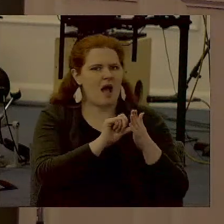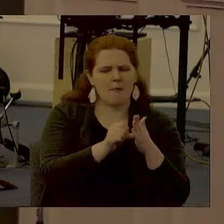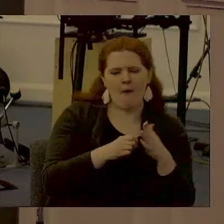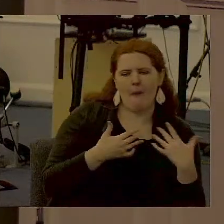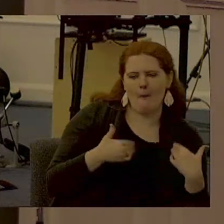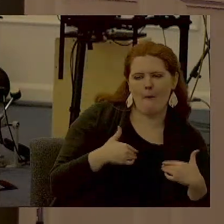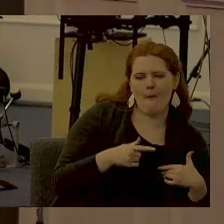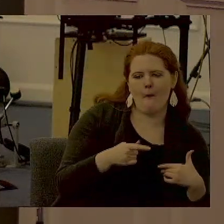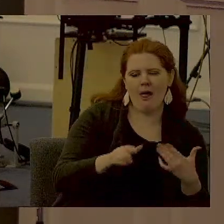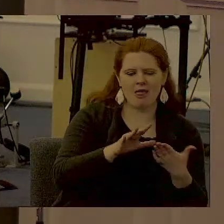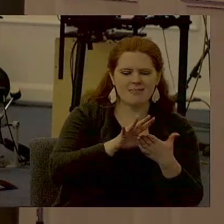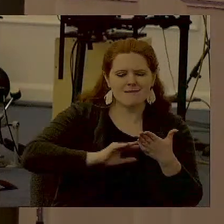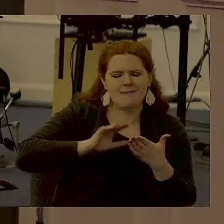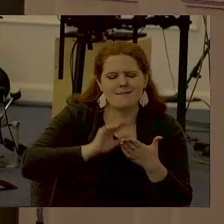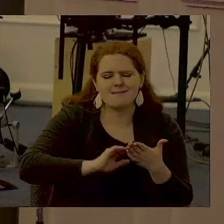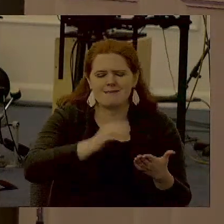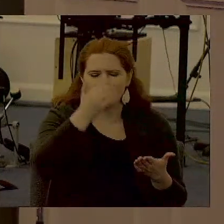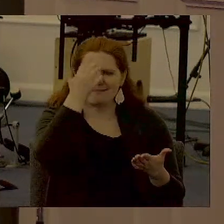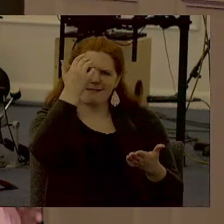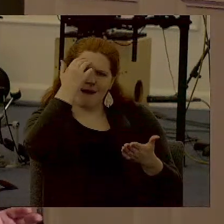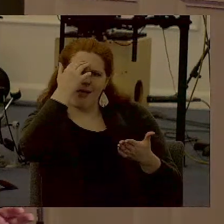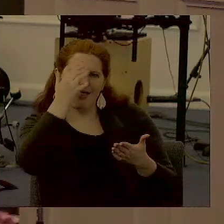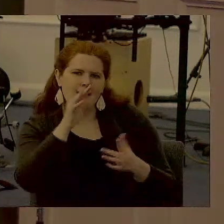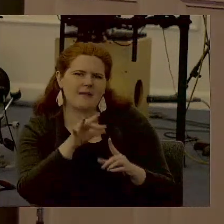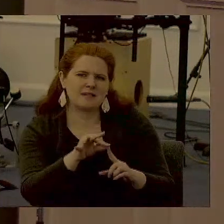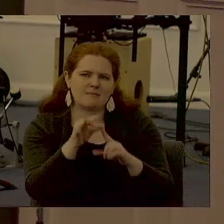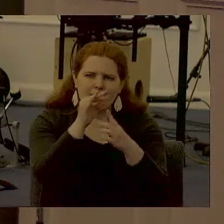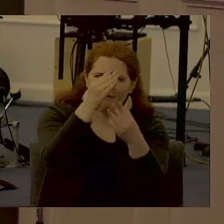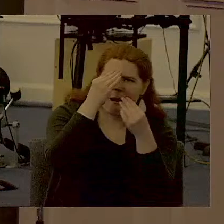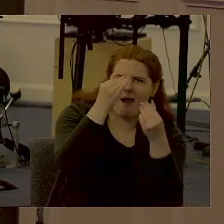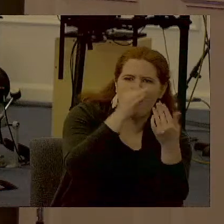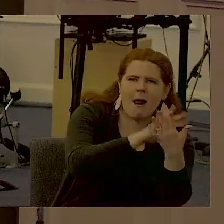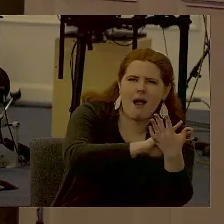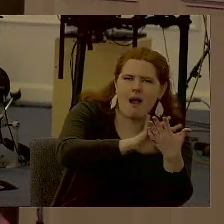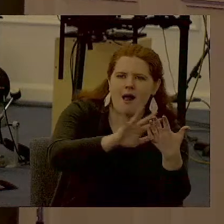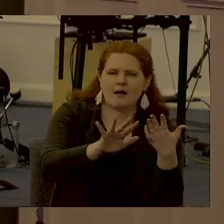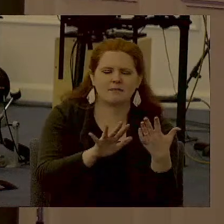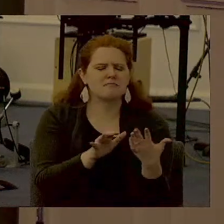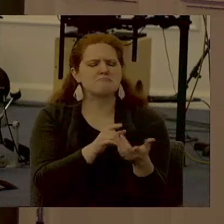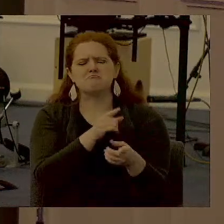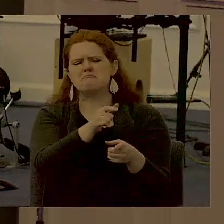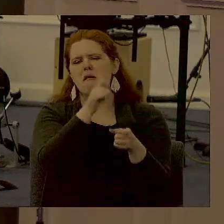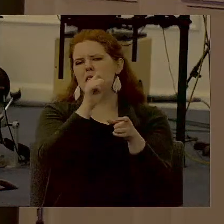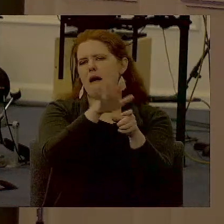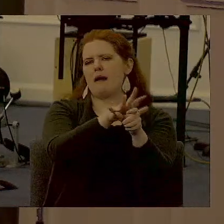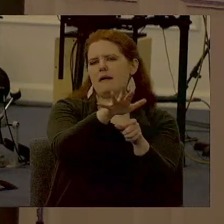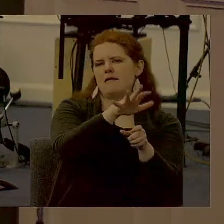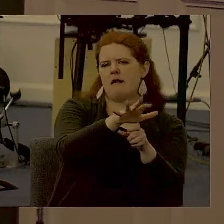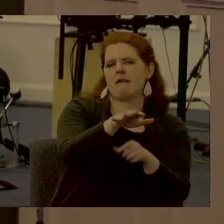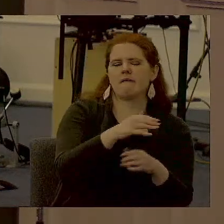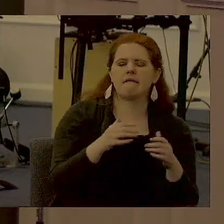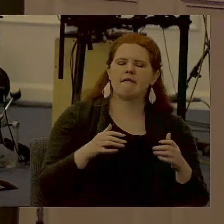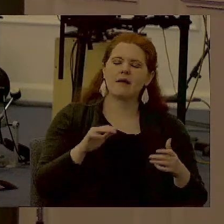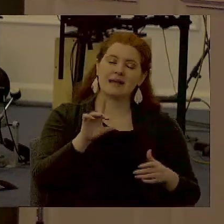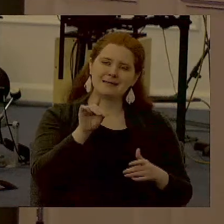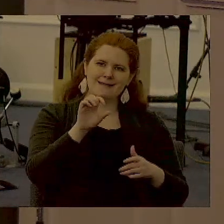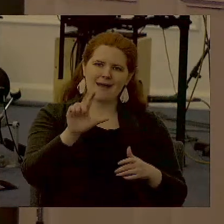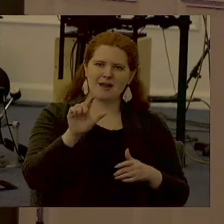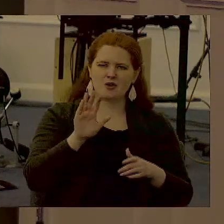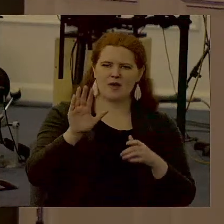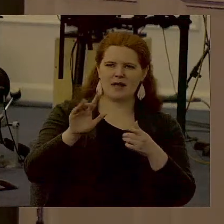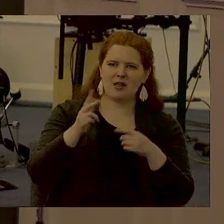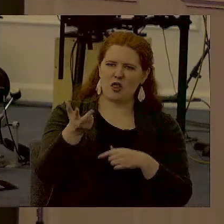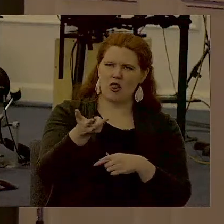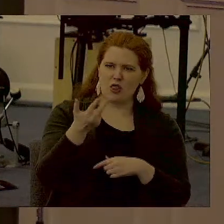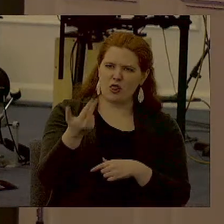king with learning and knowledge and special information is not as good as Daniel and his